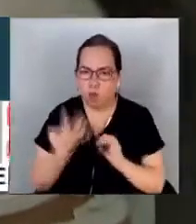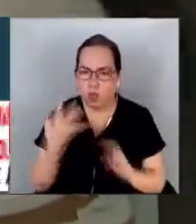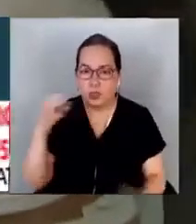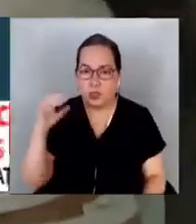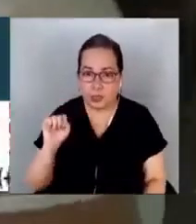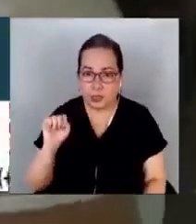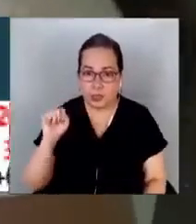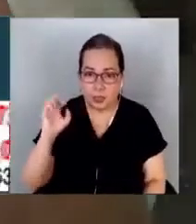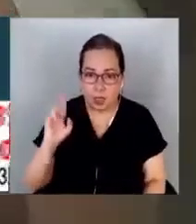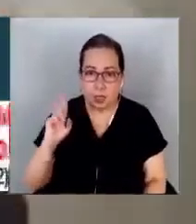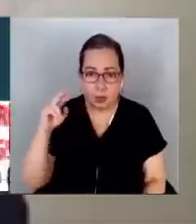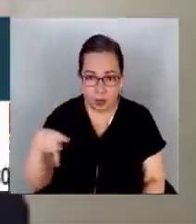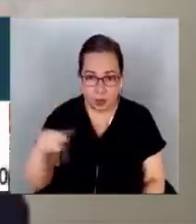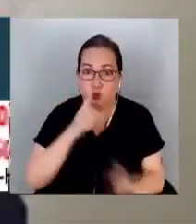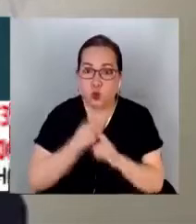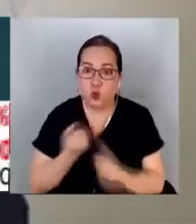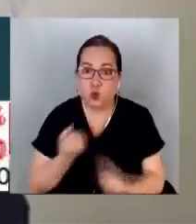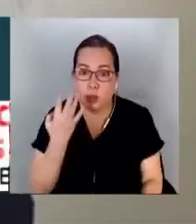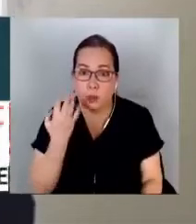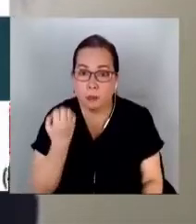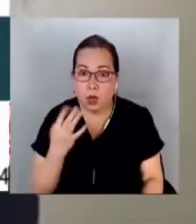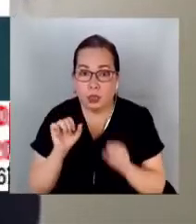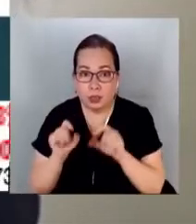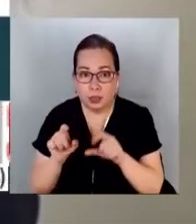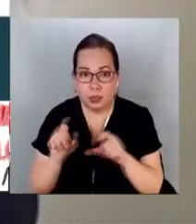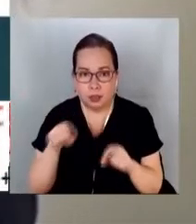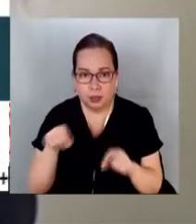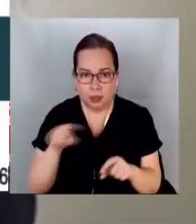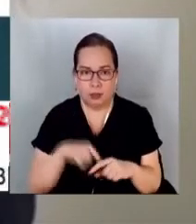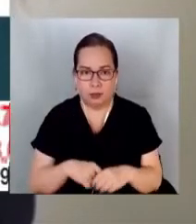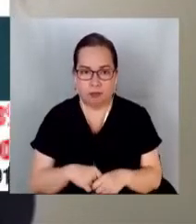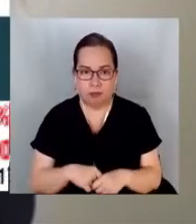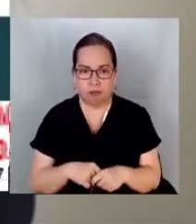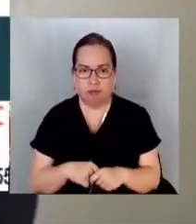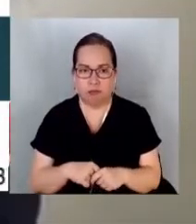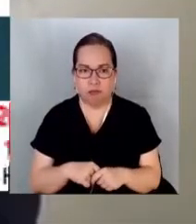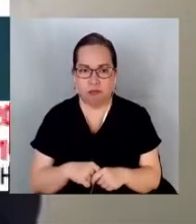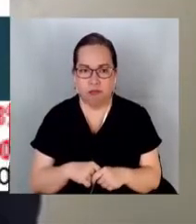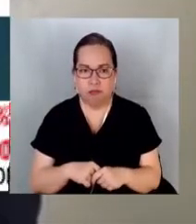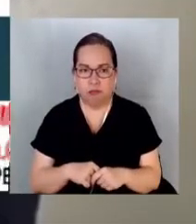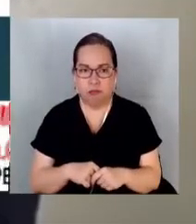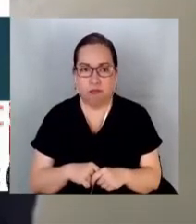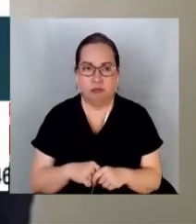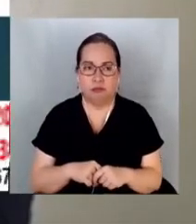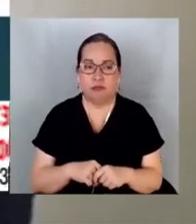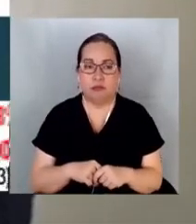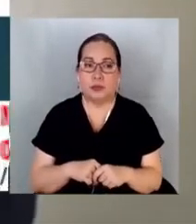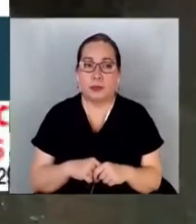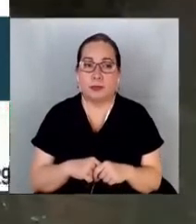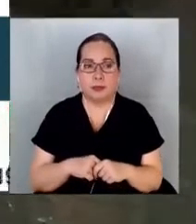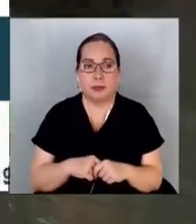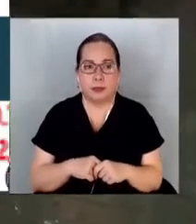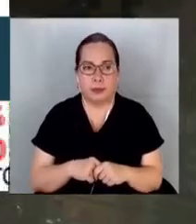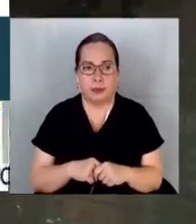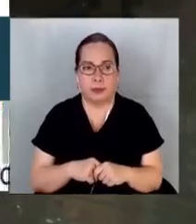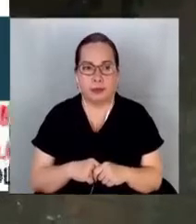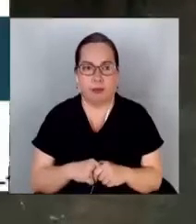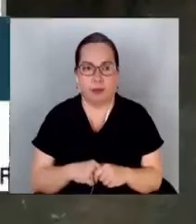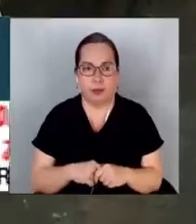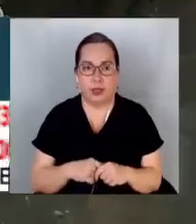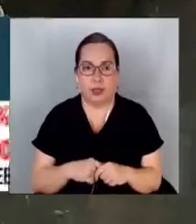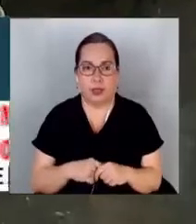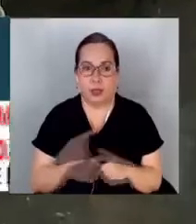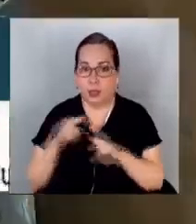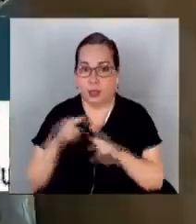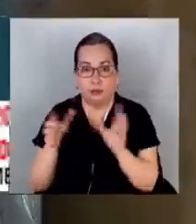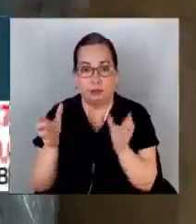as possible. Wala kasi yan sa ating batas. We have to, that's why there is a move now to amend the Price Act. The agency is